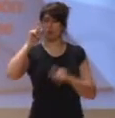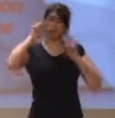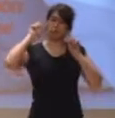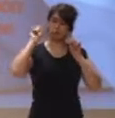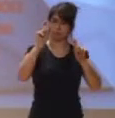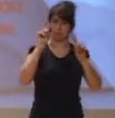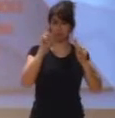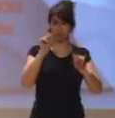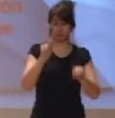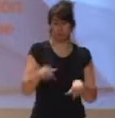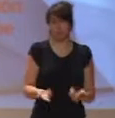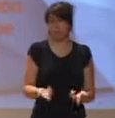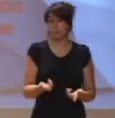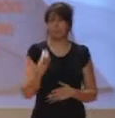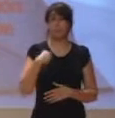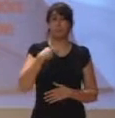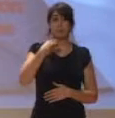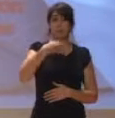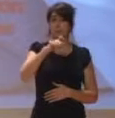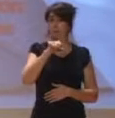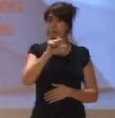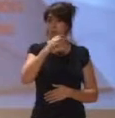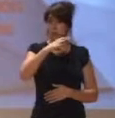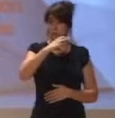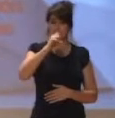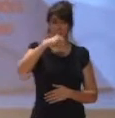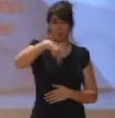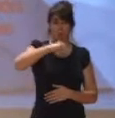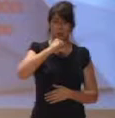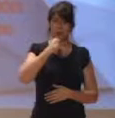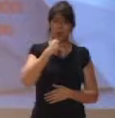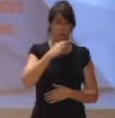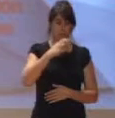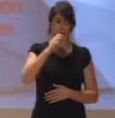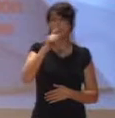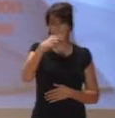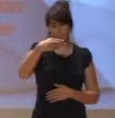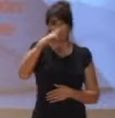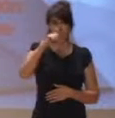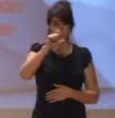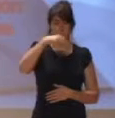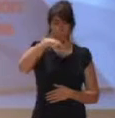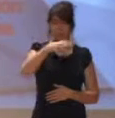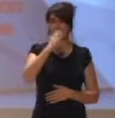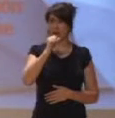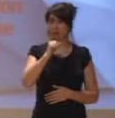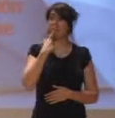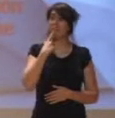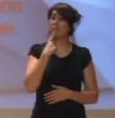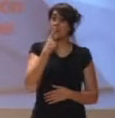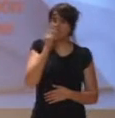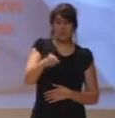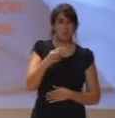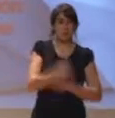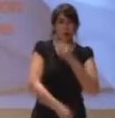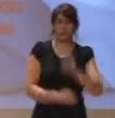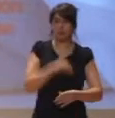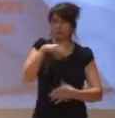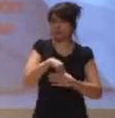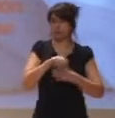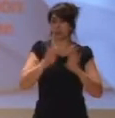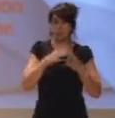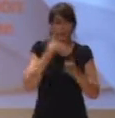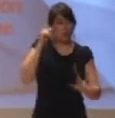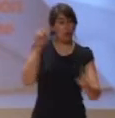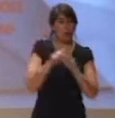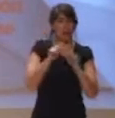And as Blanca was saying, the idea is using the information accumulated on the